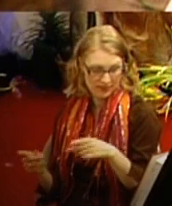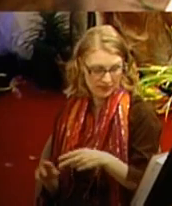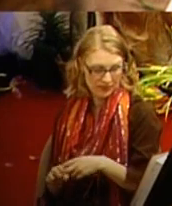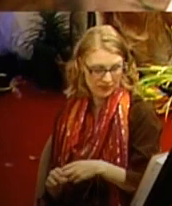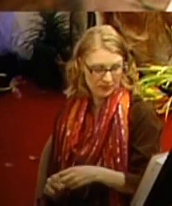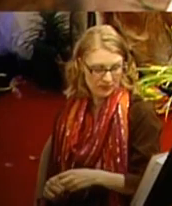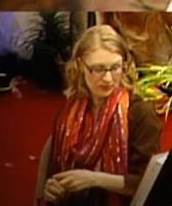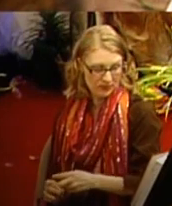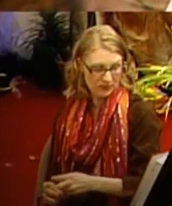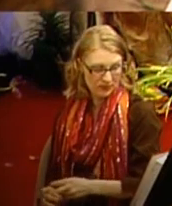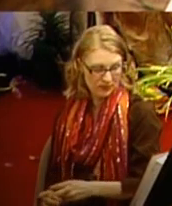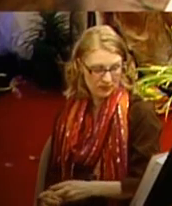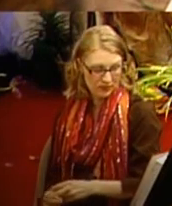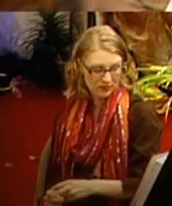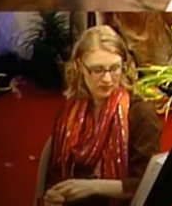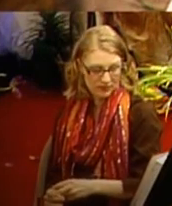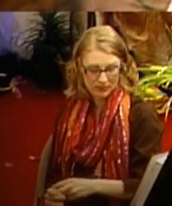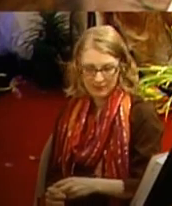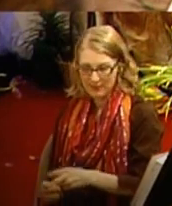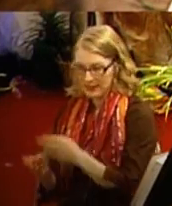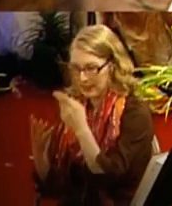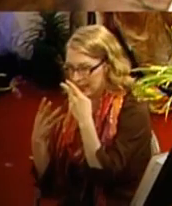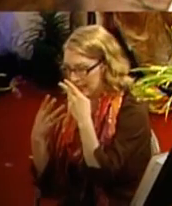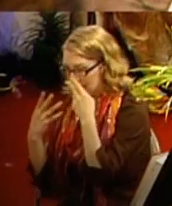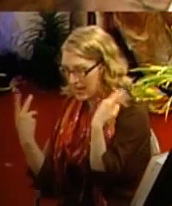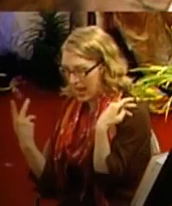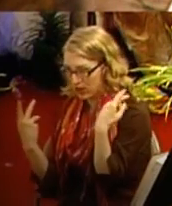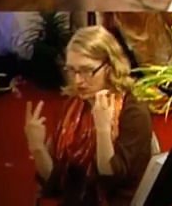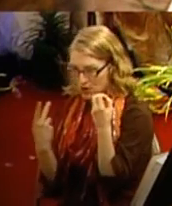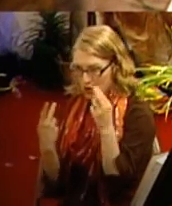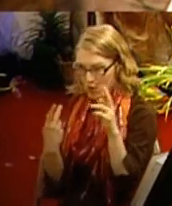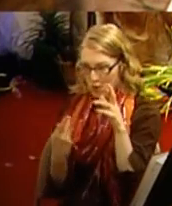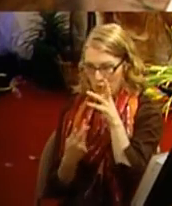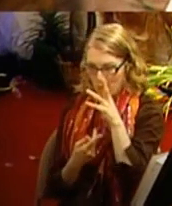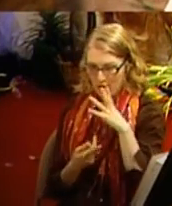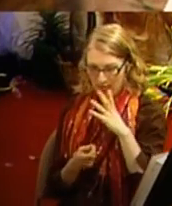The tiger or the lady.